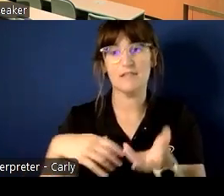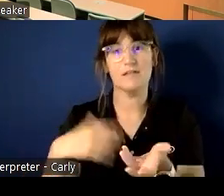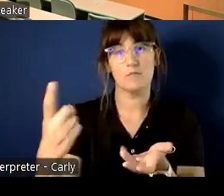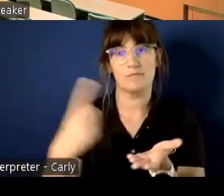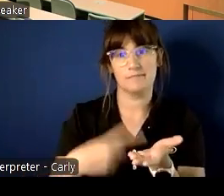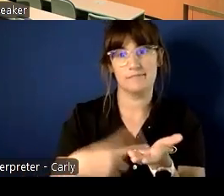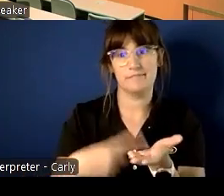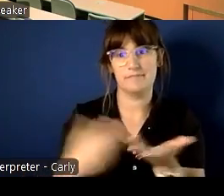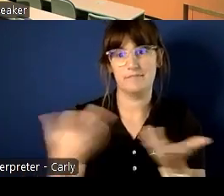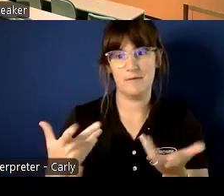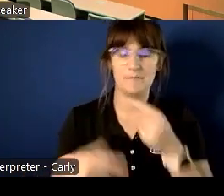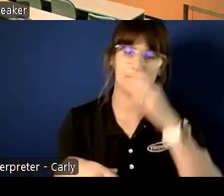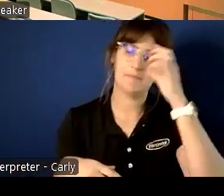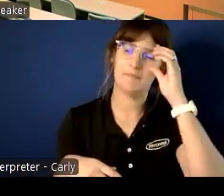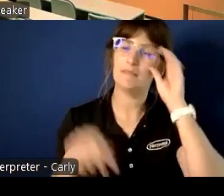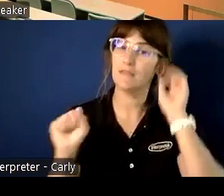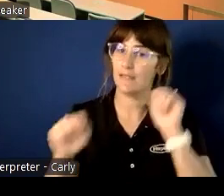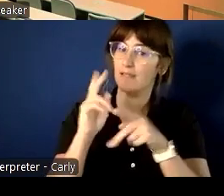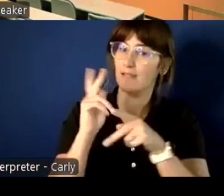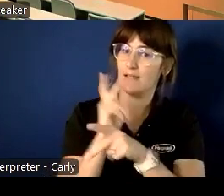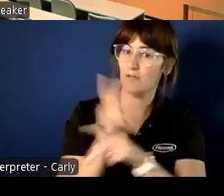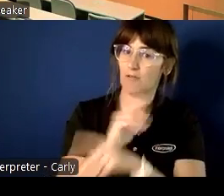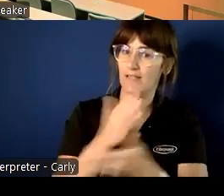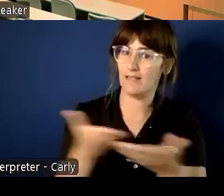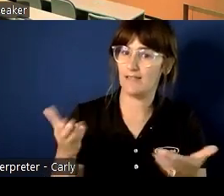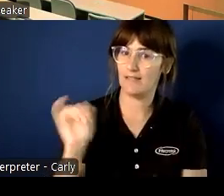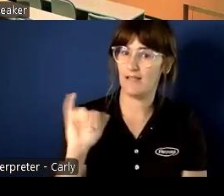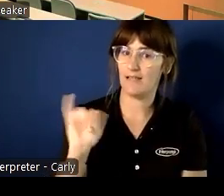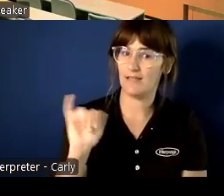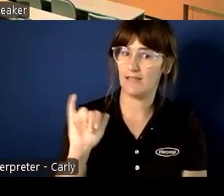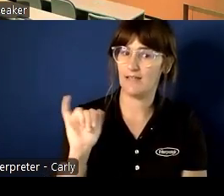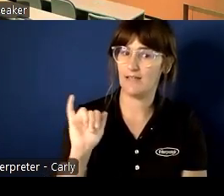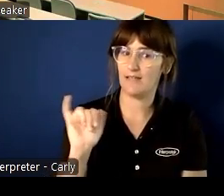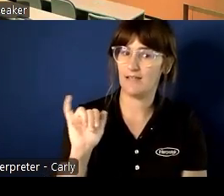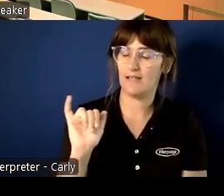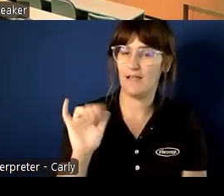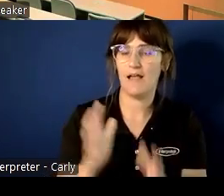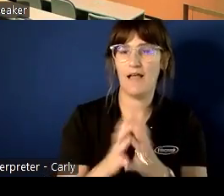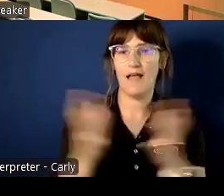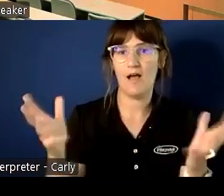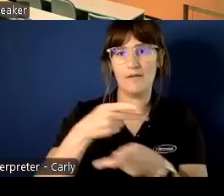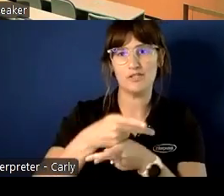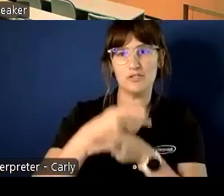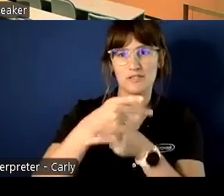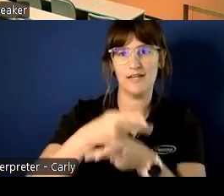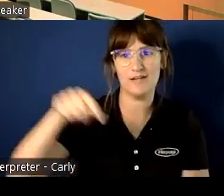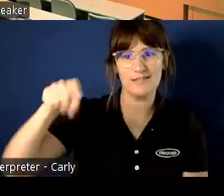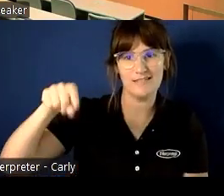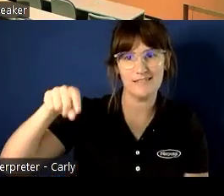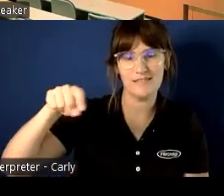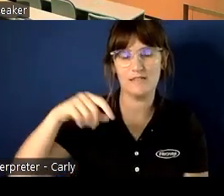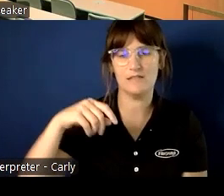things was they can calculate things like, how much care would be needed, let's say,